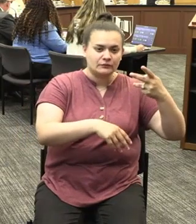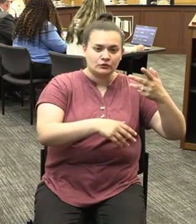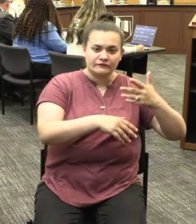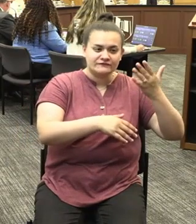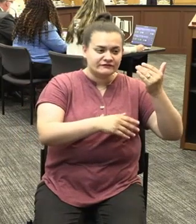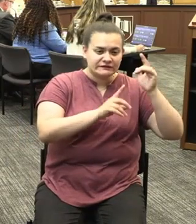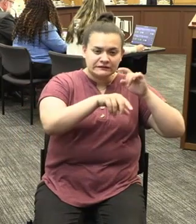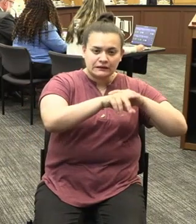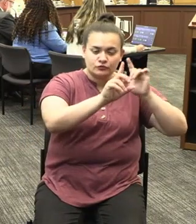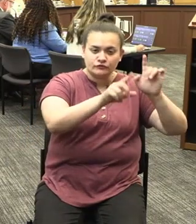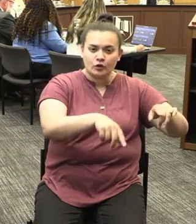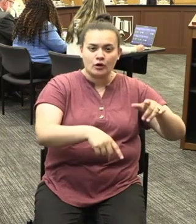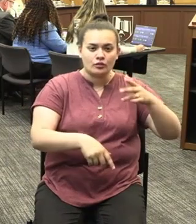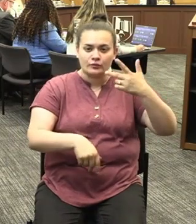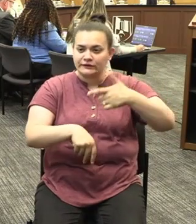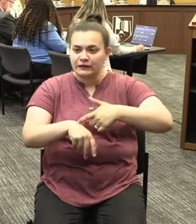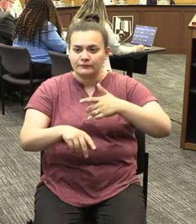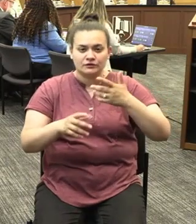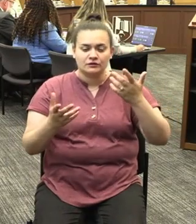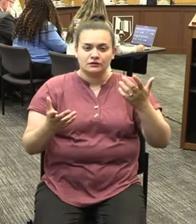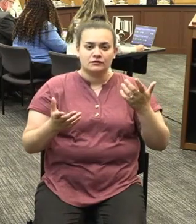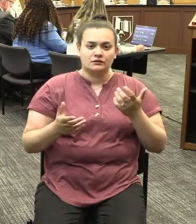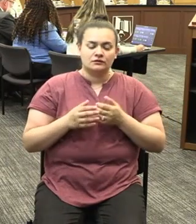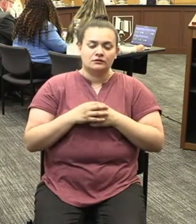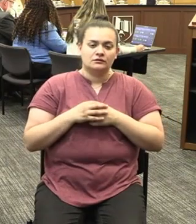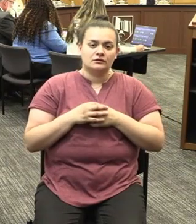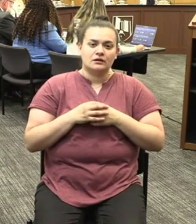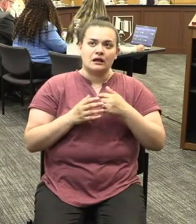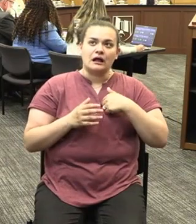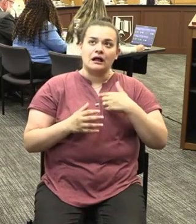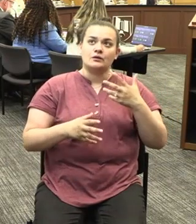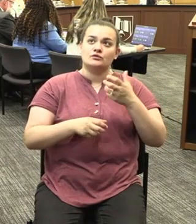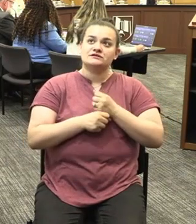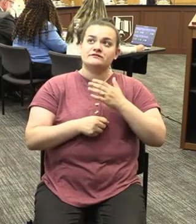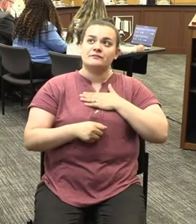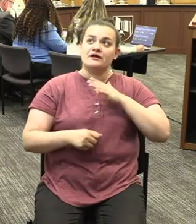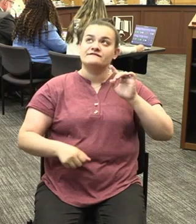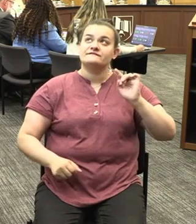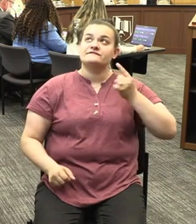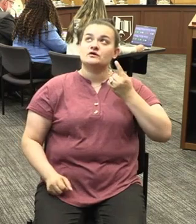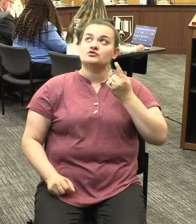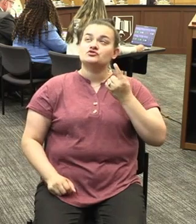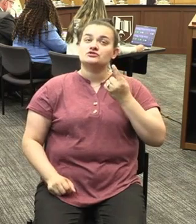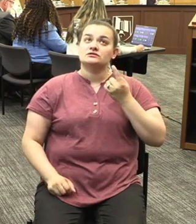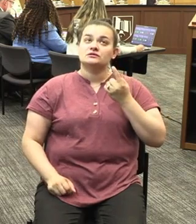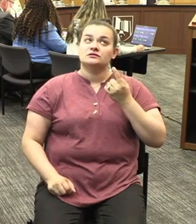15 times, or 3 times that you've gone 15 times. I received my first one about